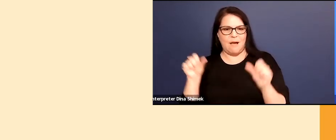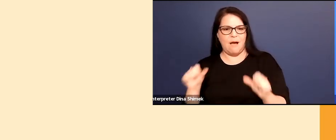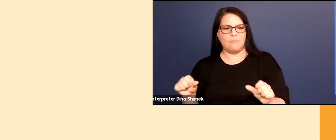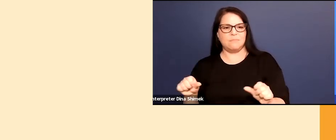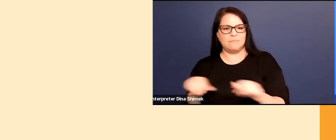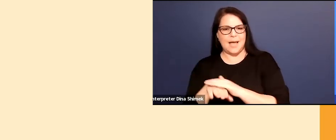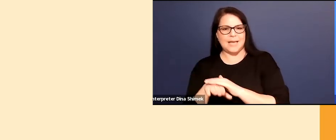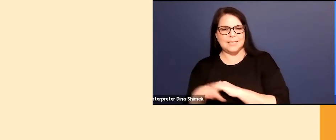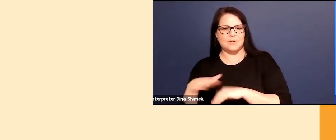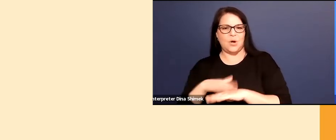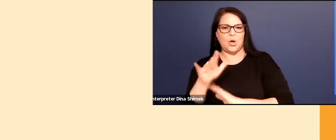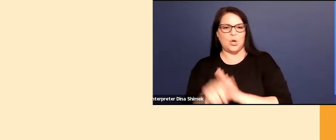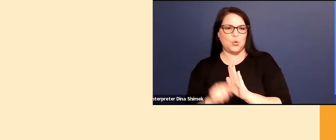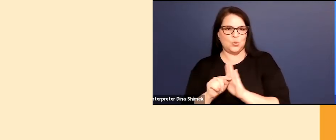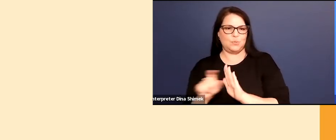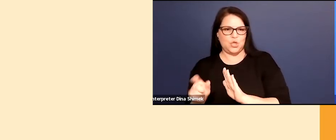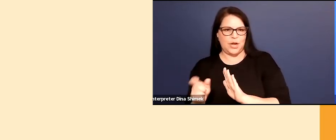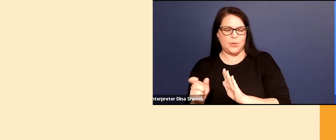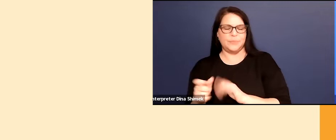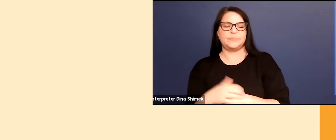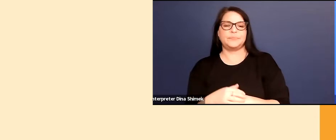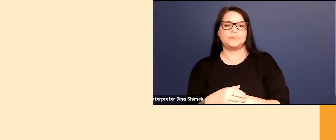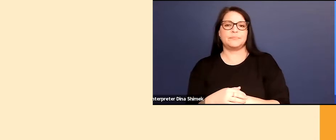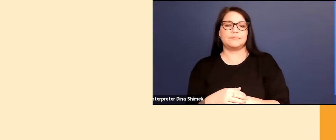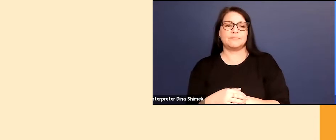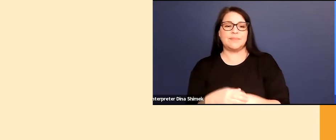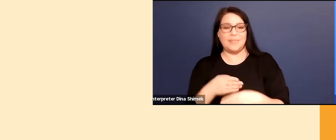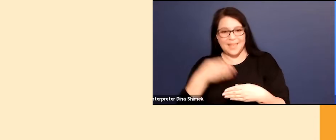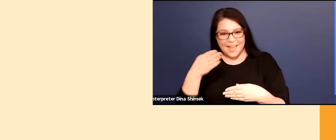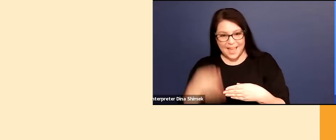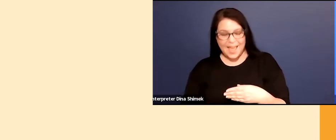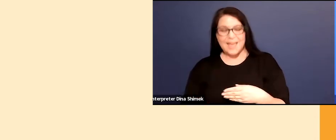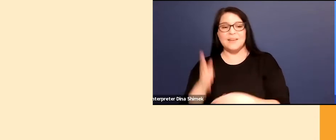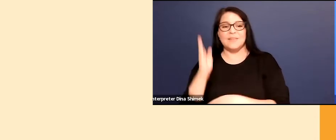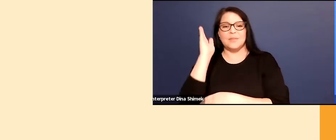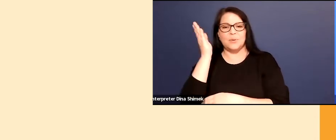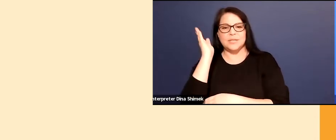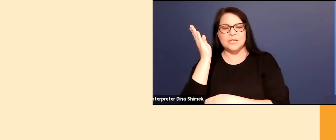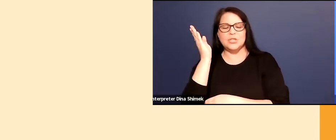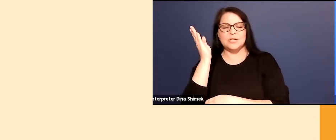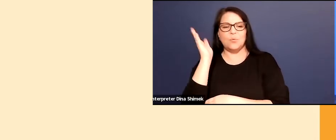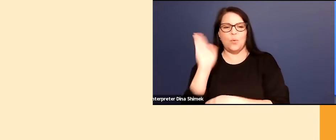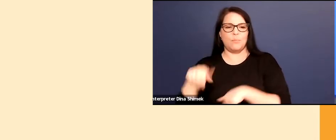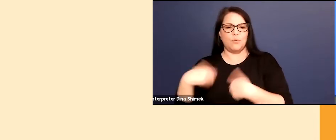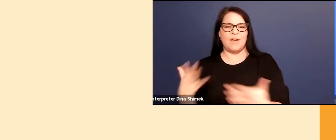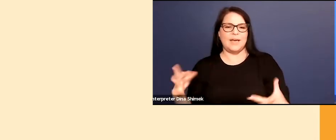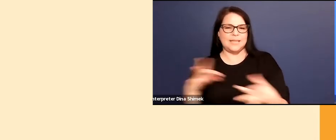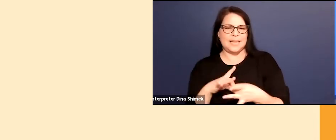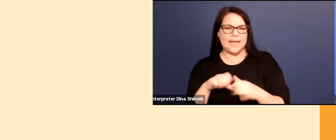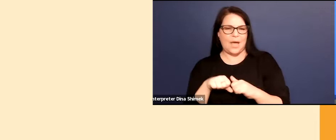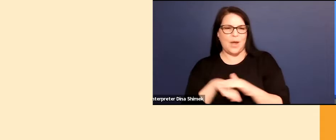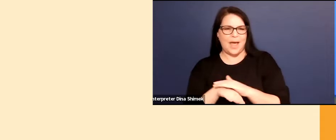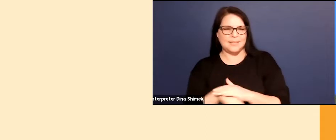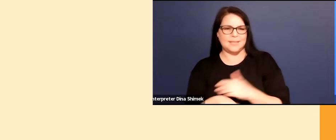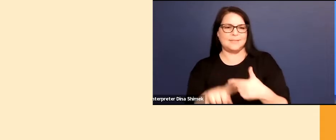the YouTube channel. And at the end of the presentation, we will have the links of how you can find all of